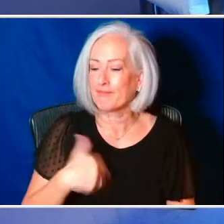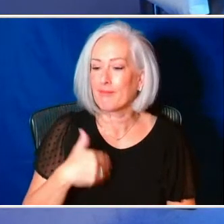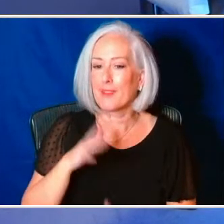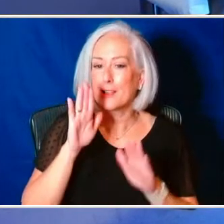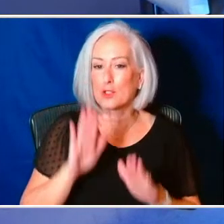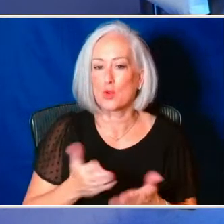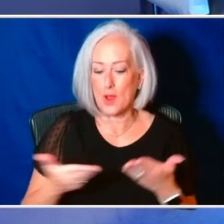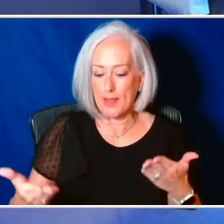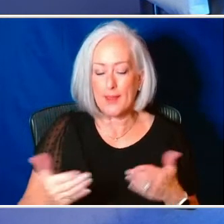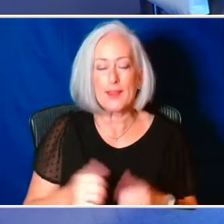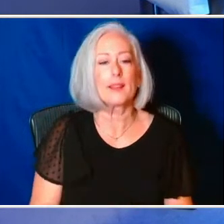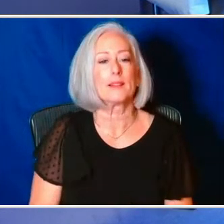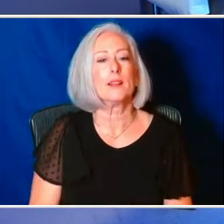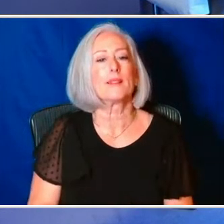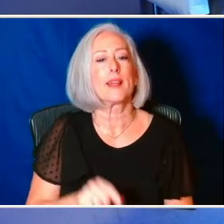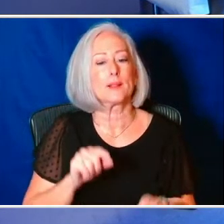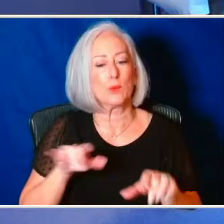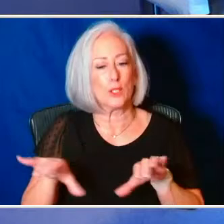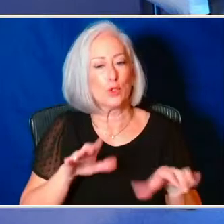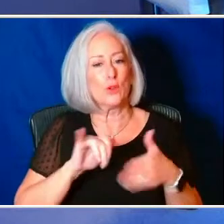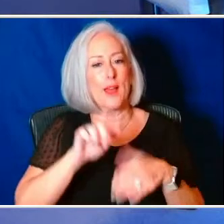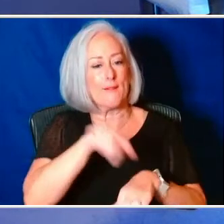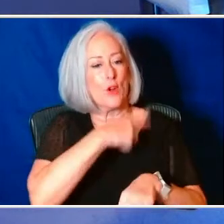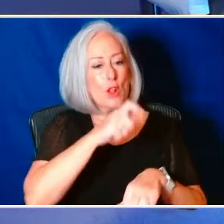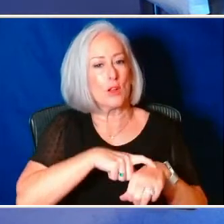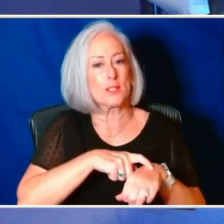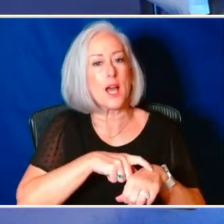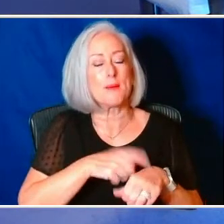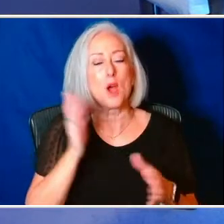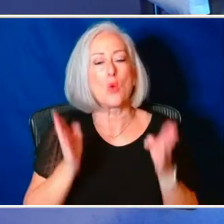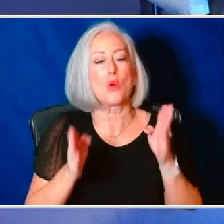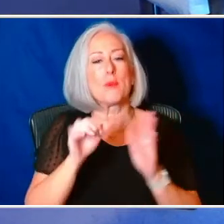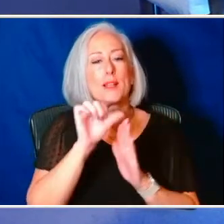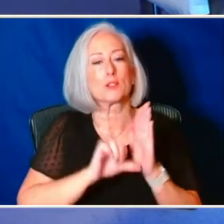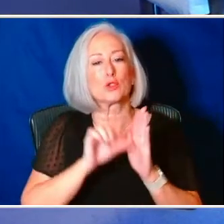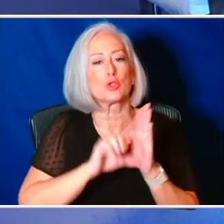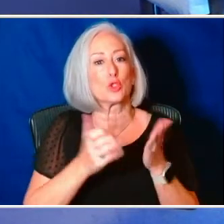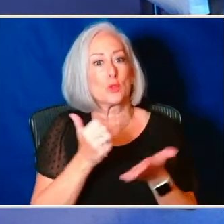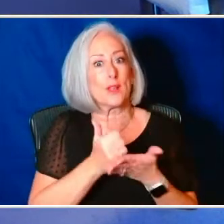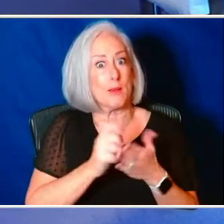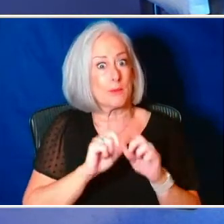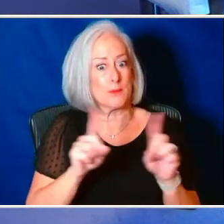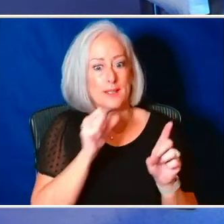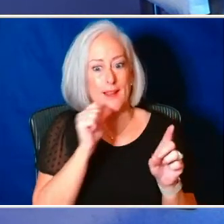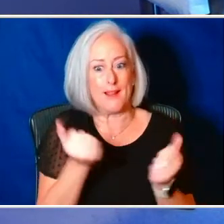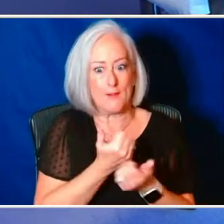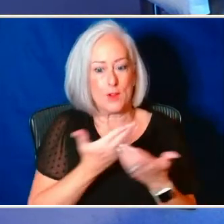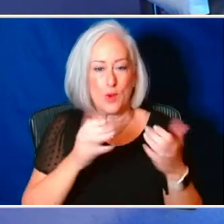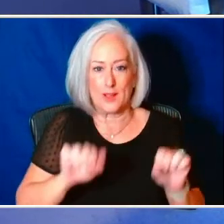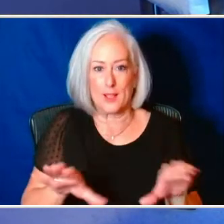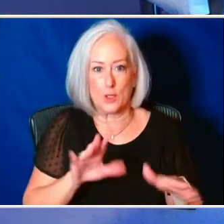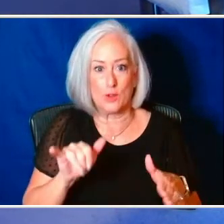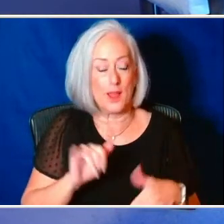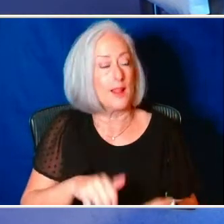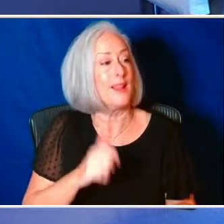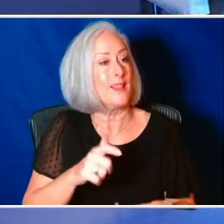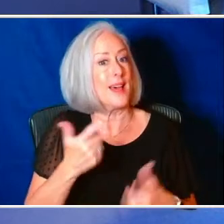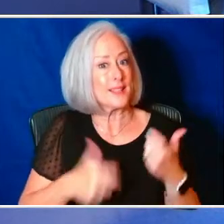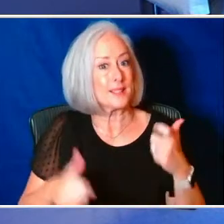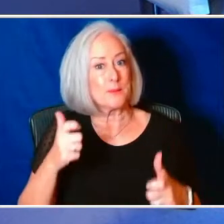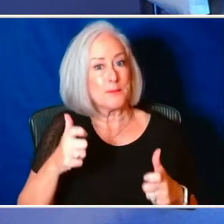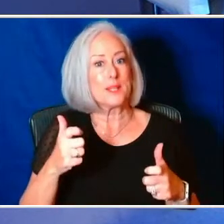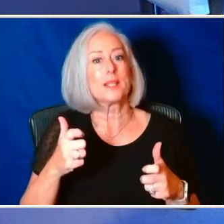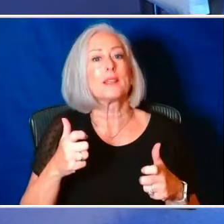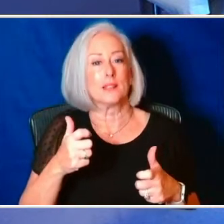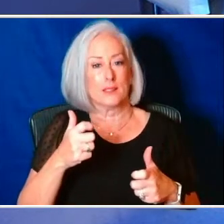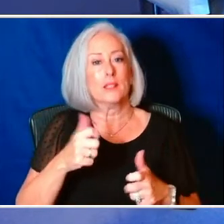on for that long, and the robotic surgery helps, but I know that not everyone can do that. Sometimes it's a pretty big surgery to try and resect it, and recovery can be a little